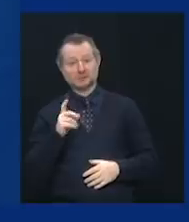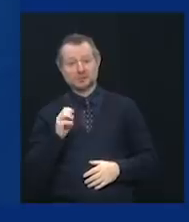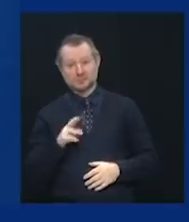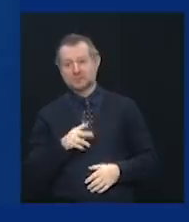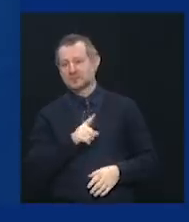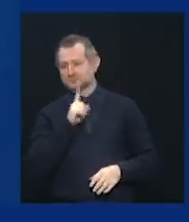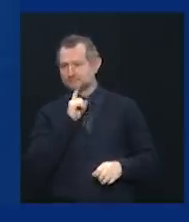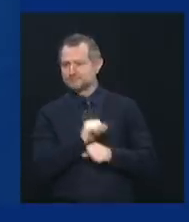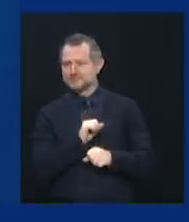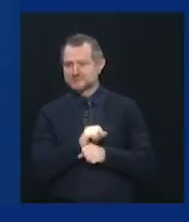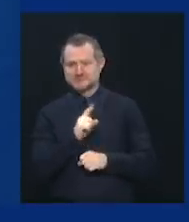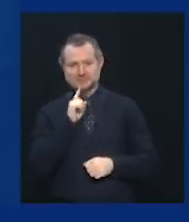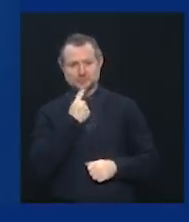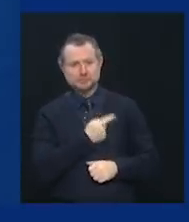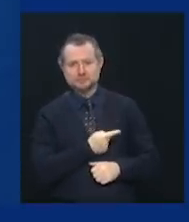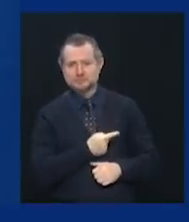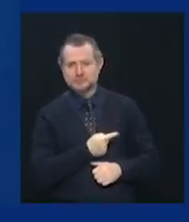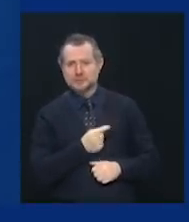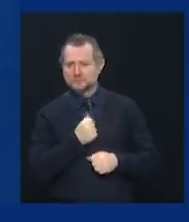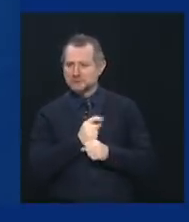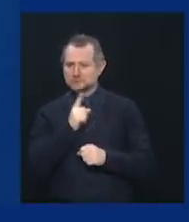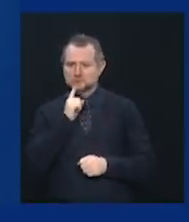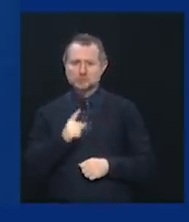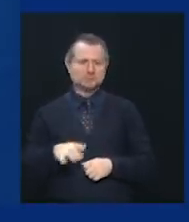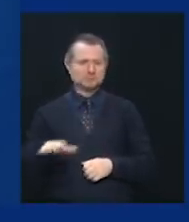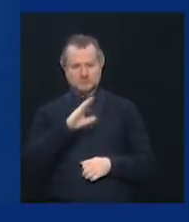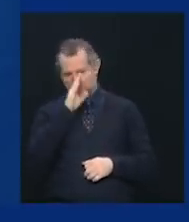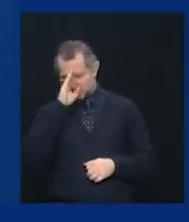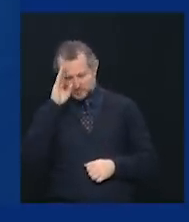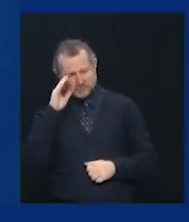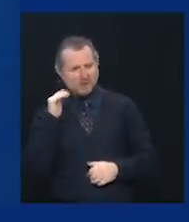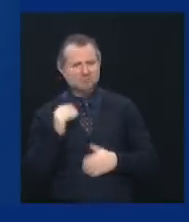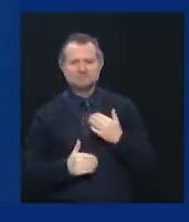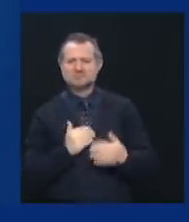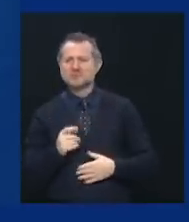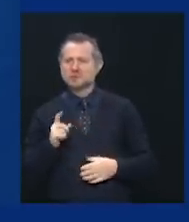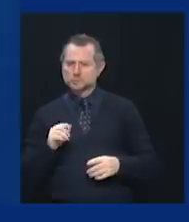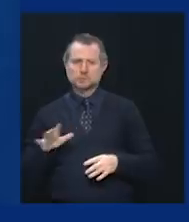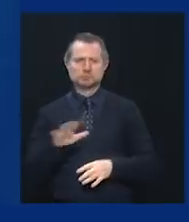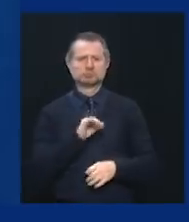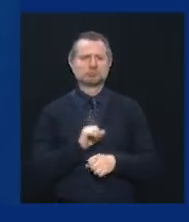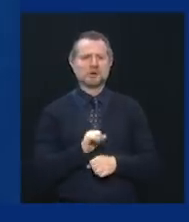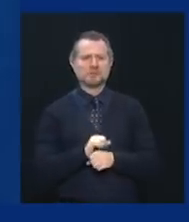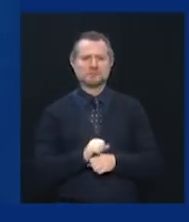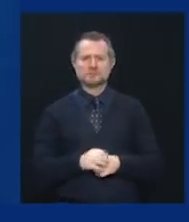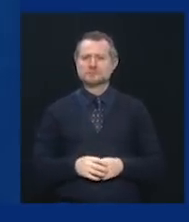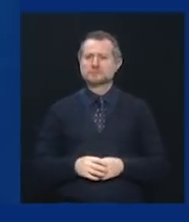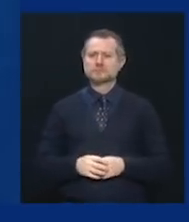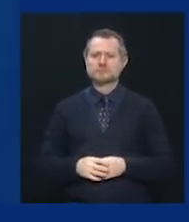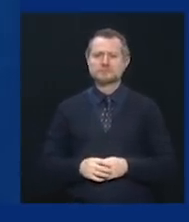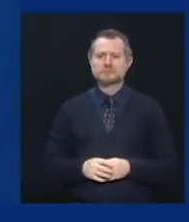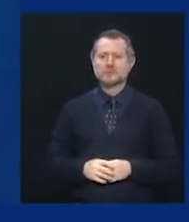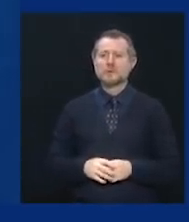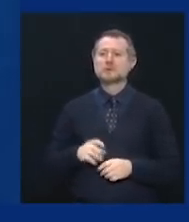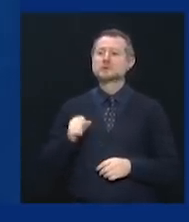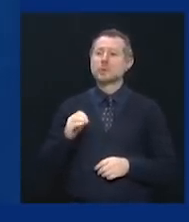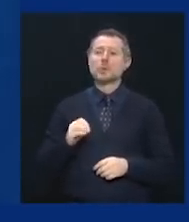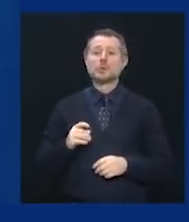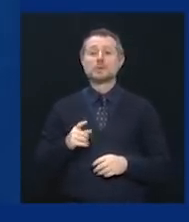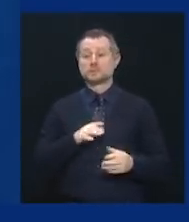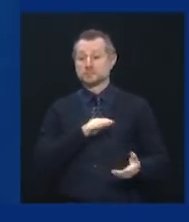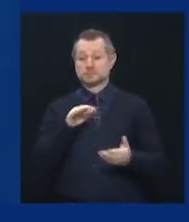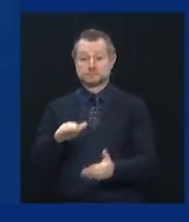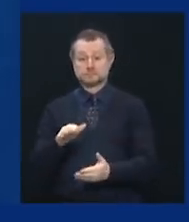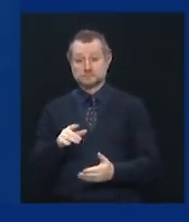very firm about making sure the hospitals step up and deliver here. So any provider who does not